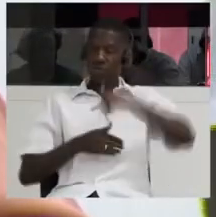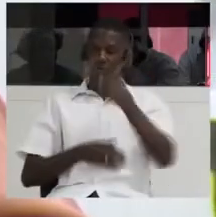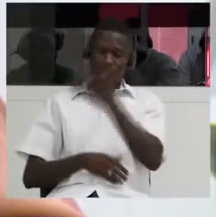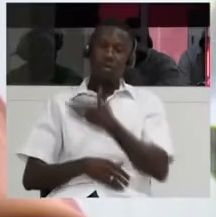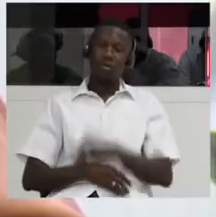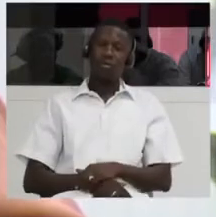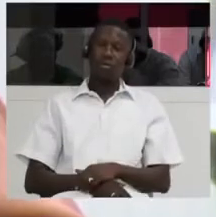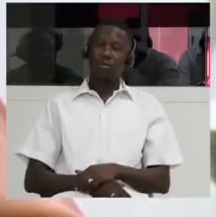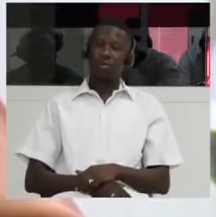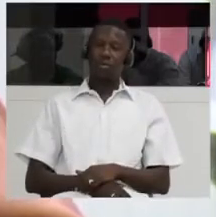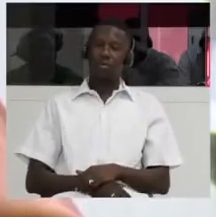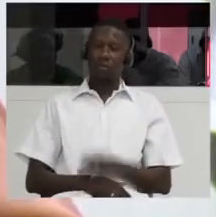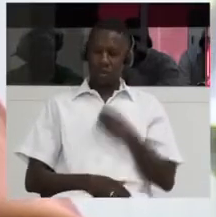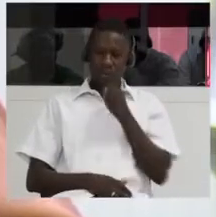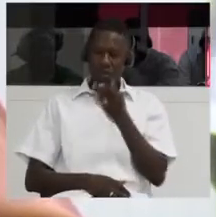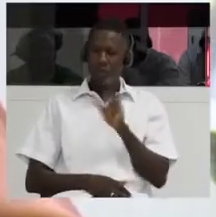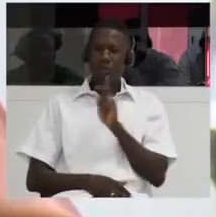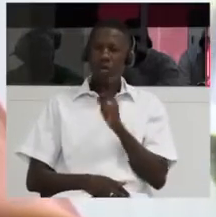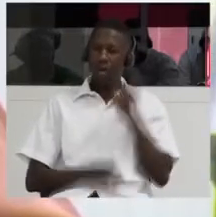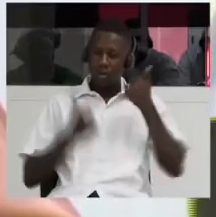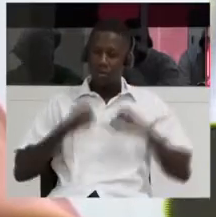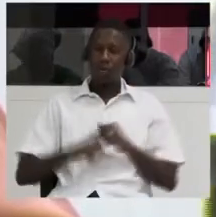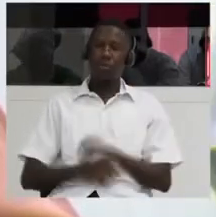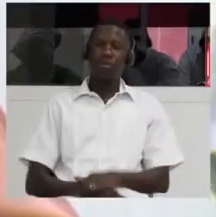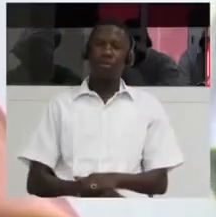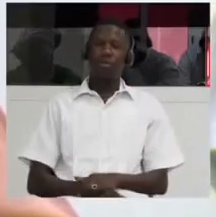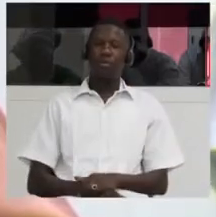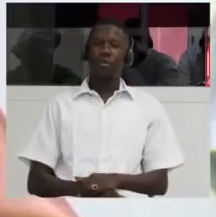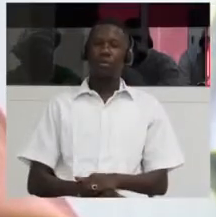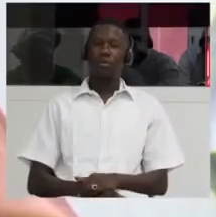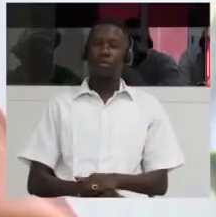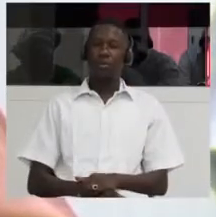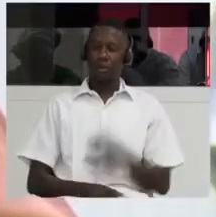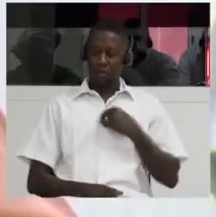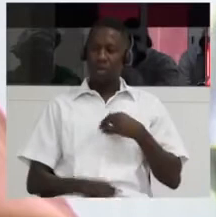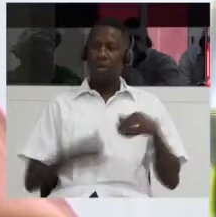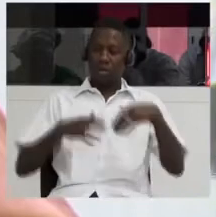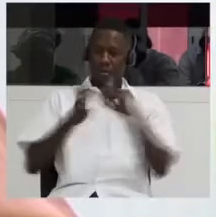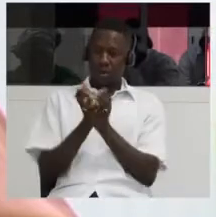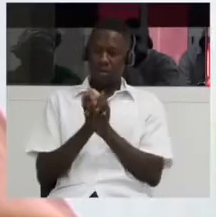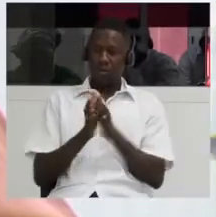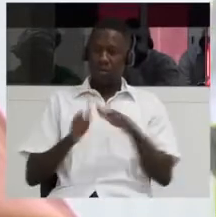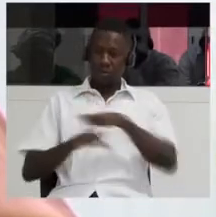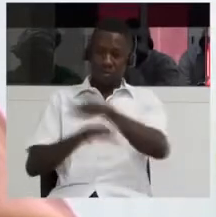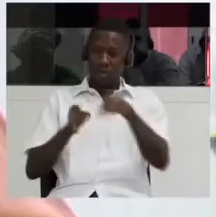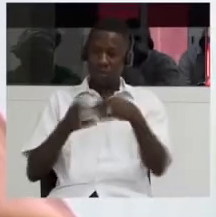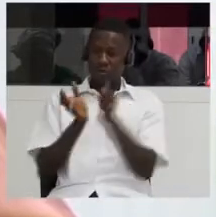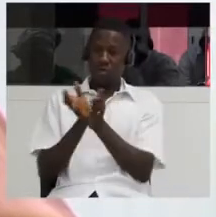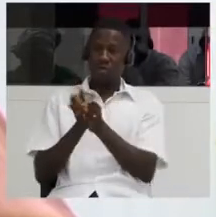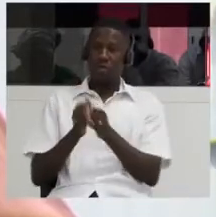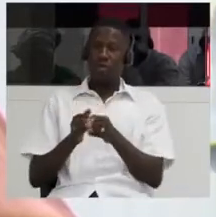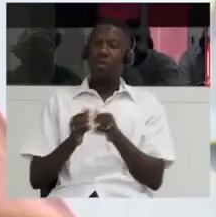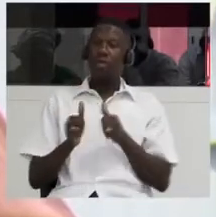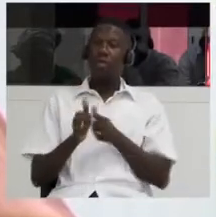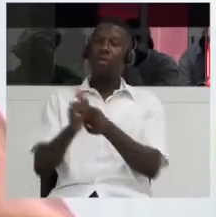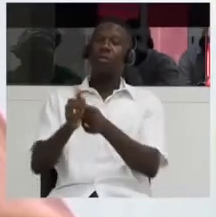I was part of a platoon to be headed by Sana Sabali, who were to reinforce the